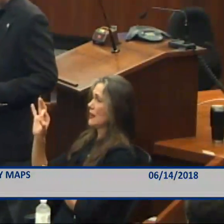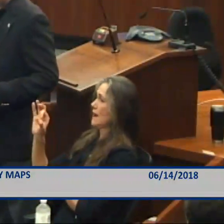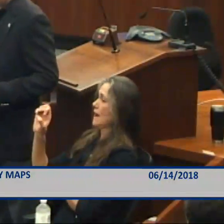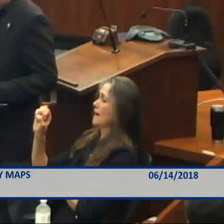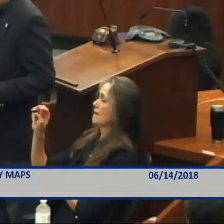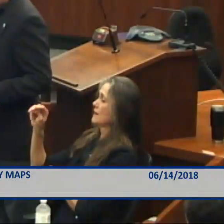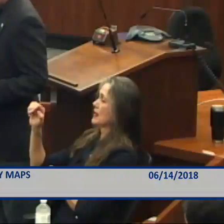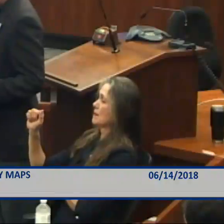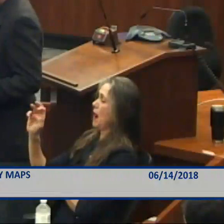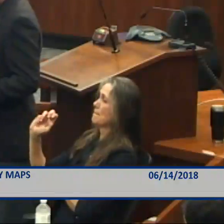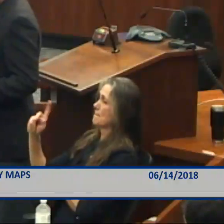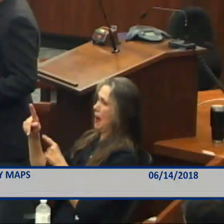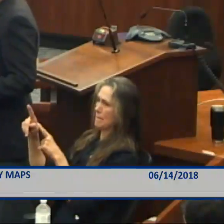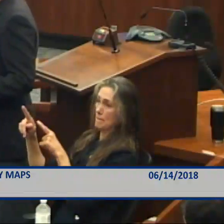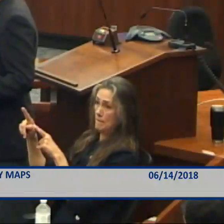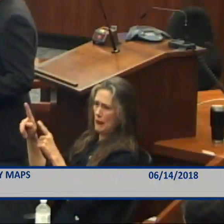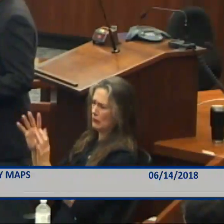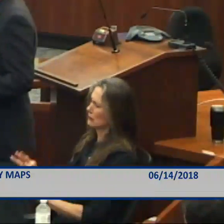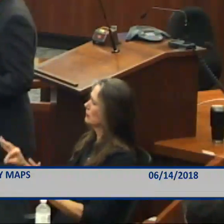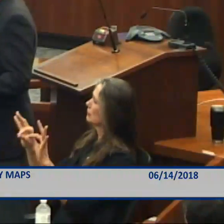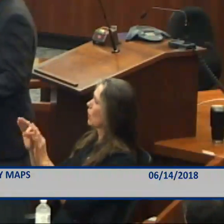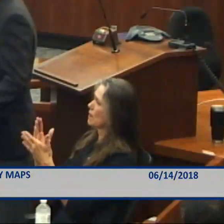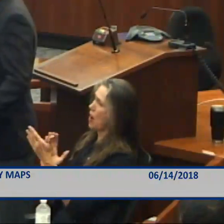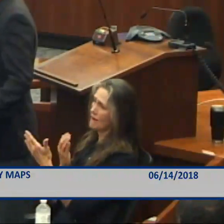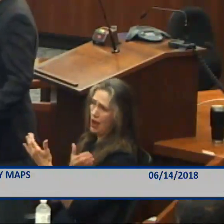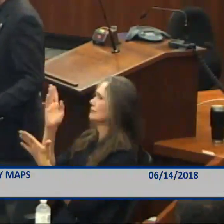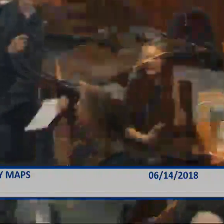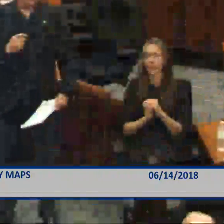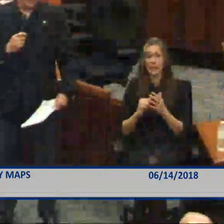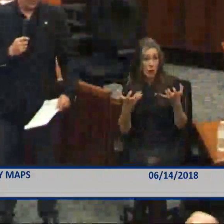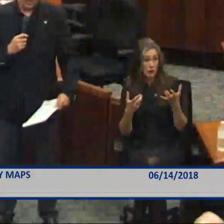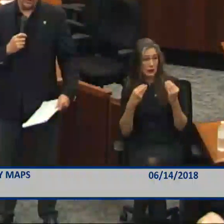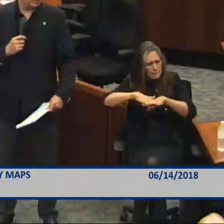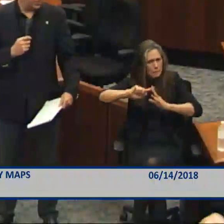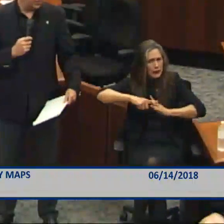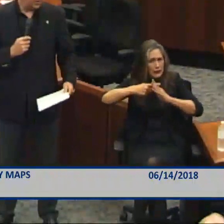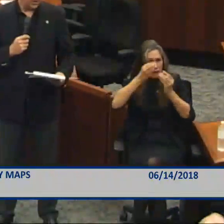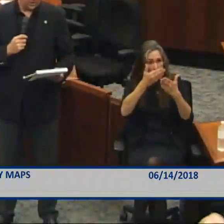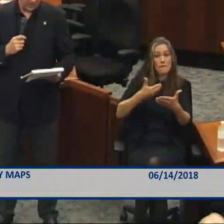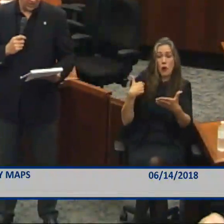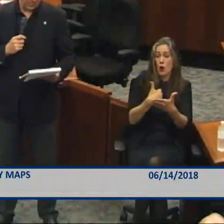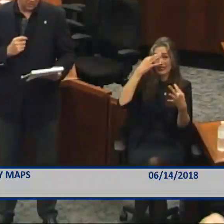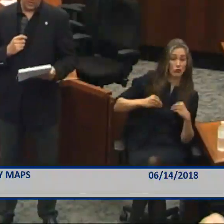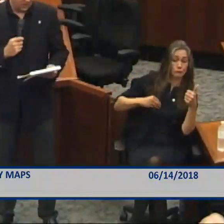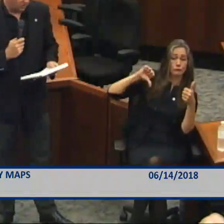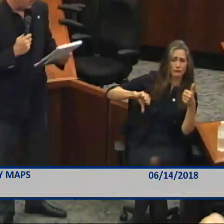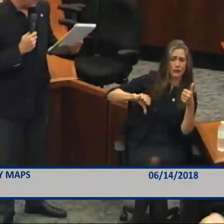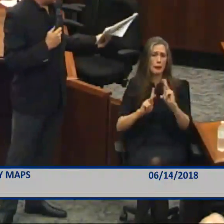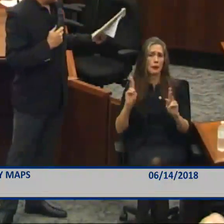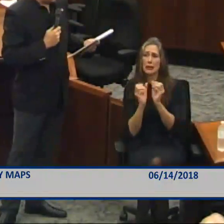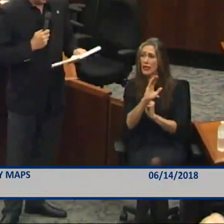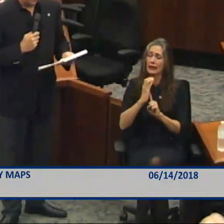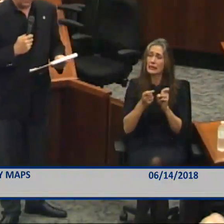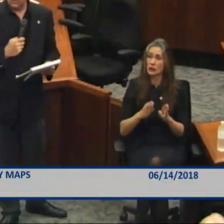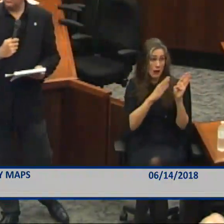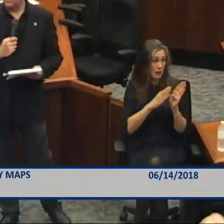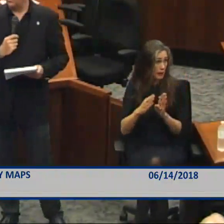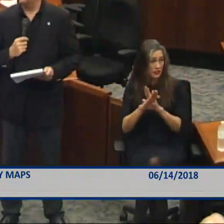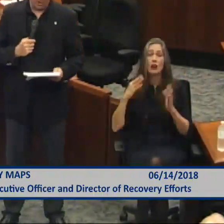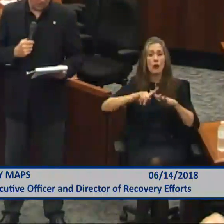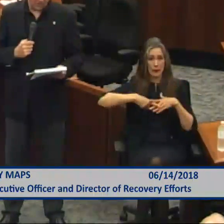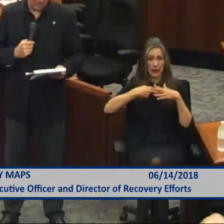a critical part of the design. The purpose tonight is to get an anticipation, and everyone means with. So our